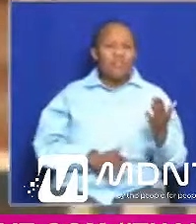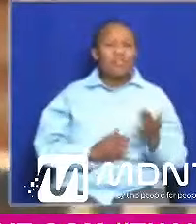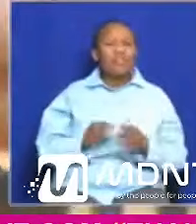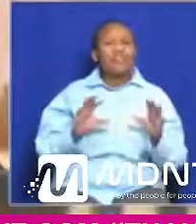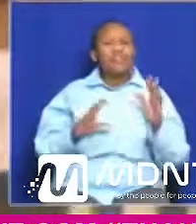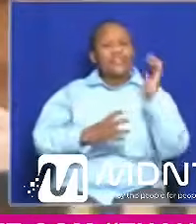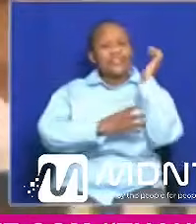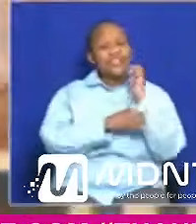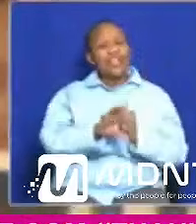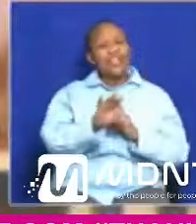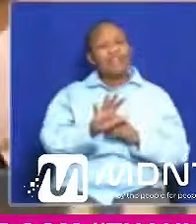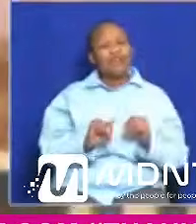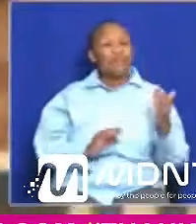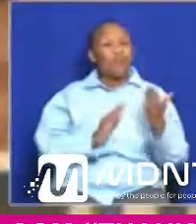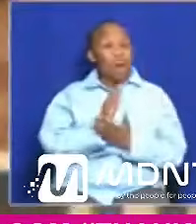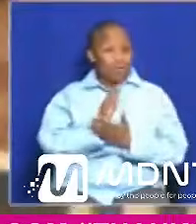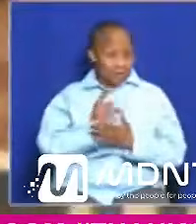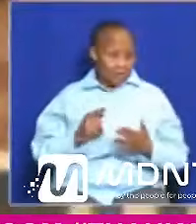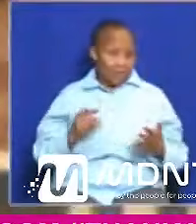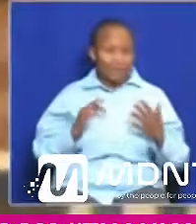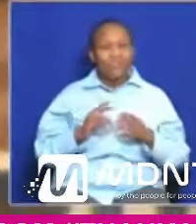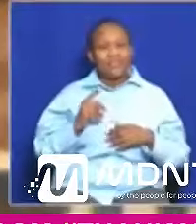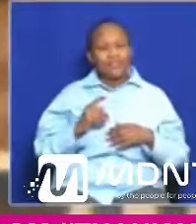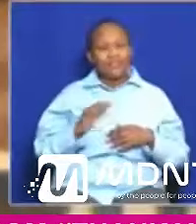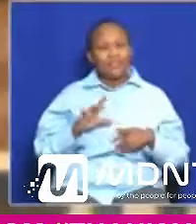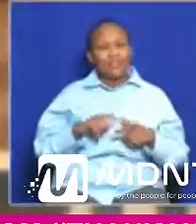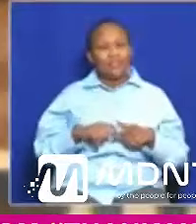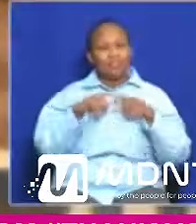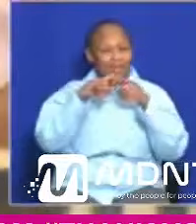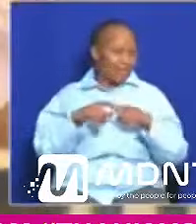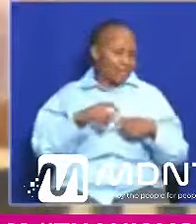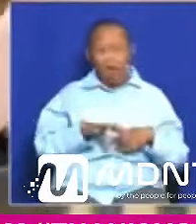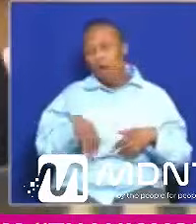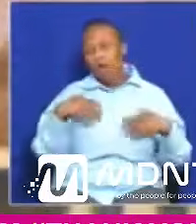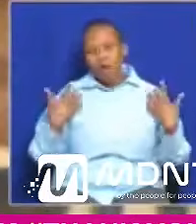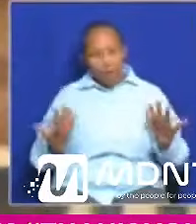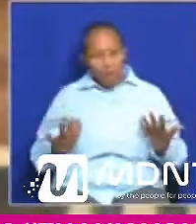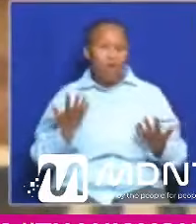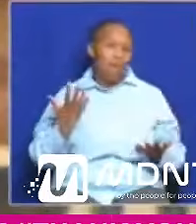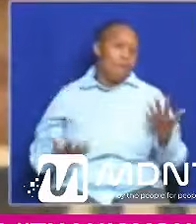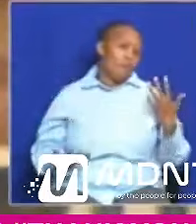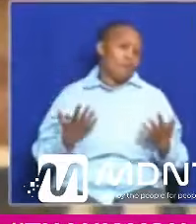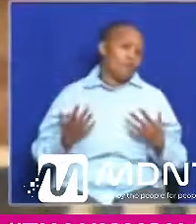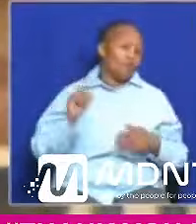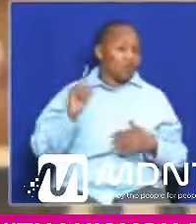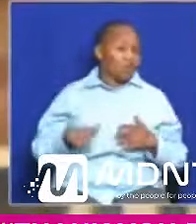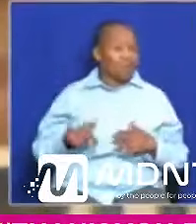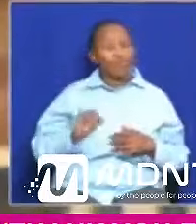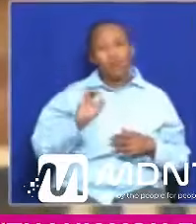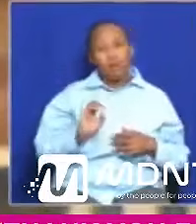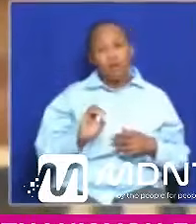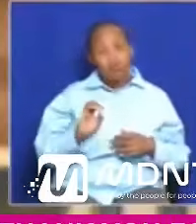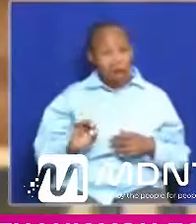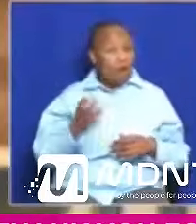not suspended or cease to exist the moment you, for instance, appear before the commission. Those